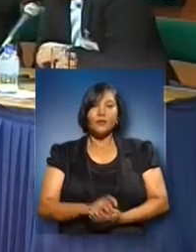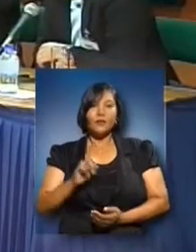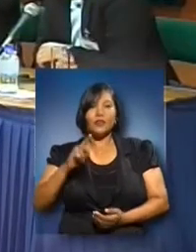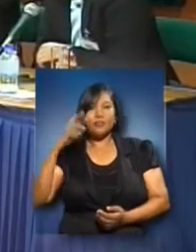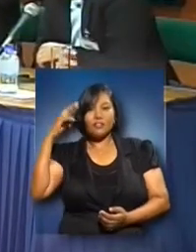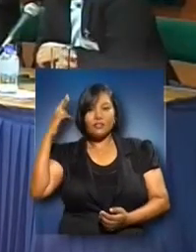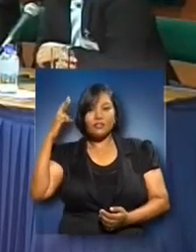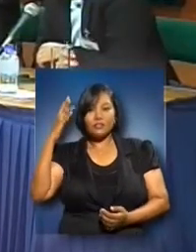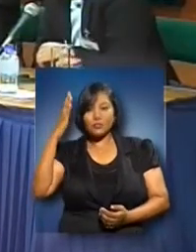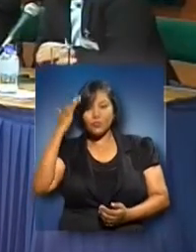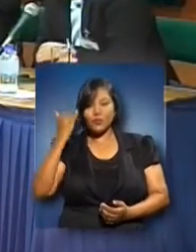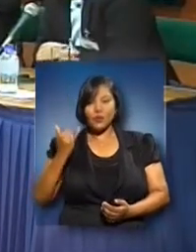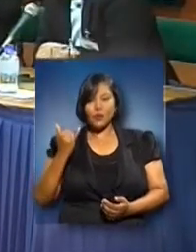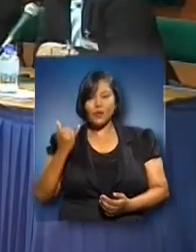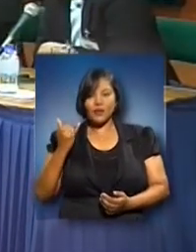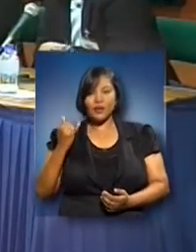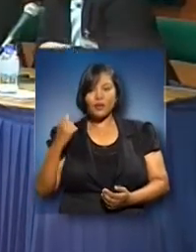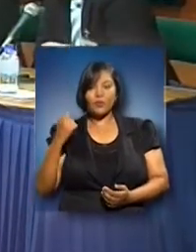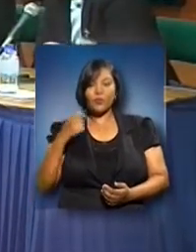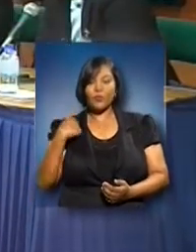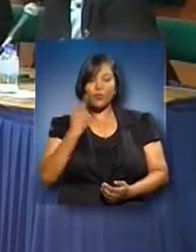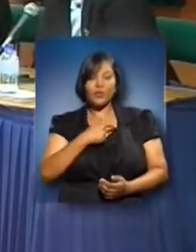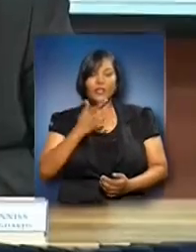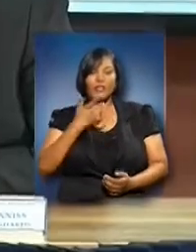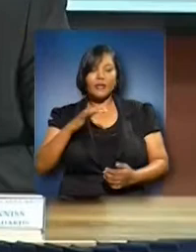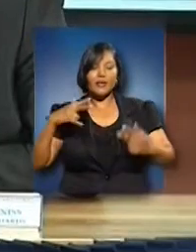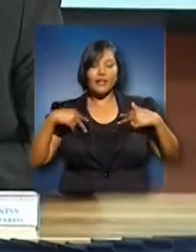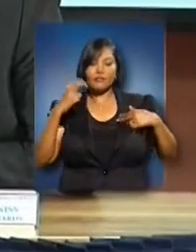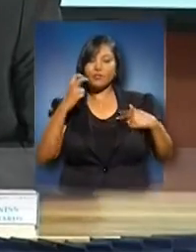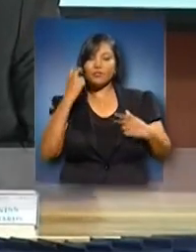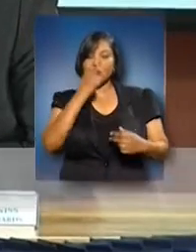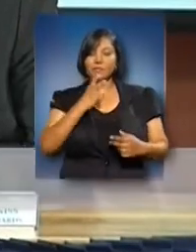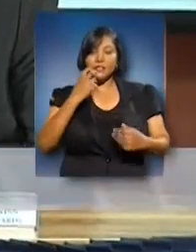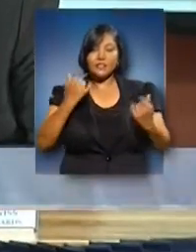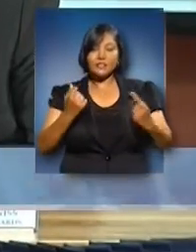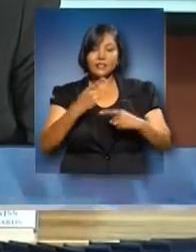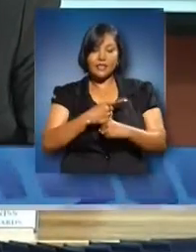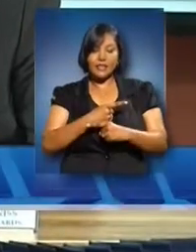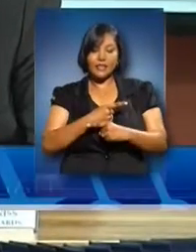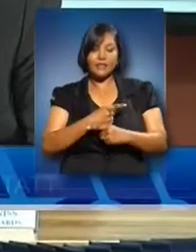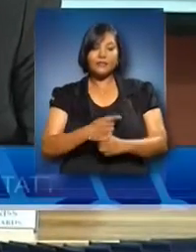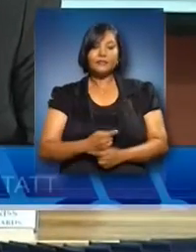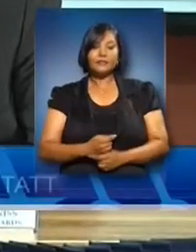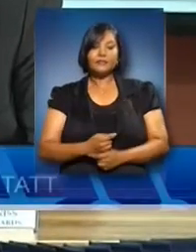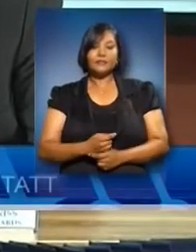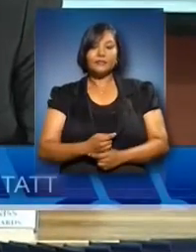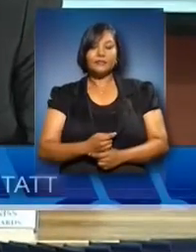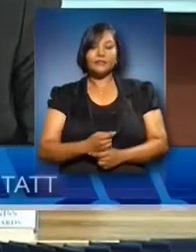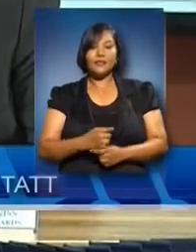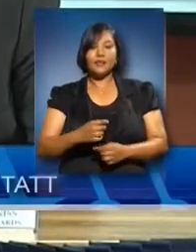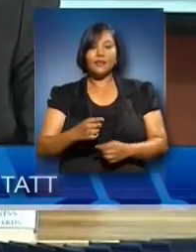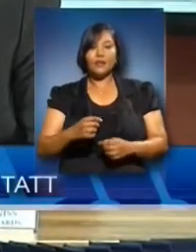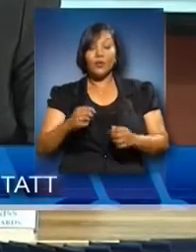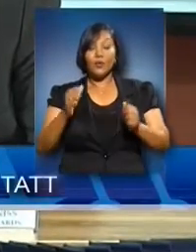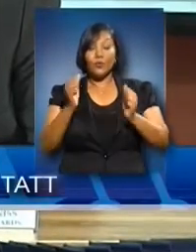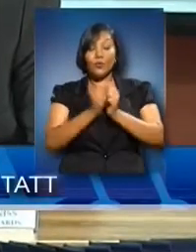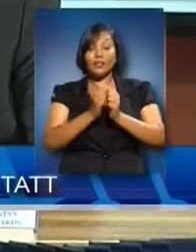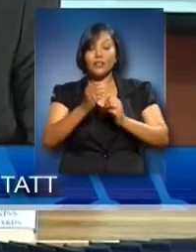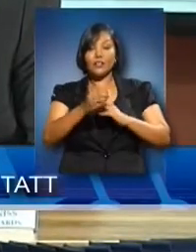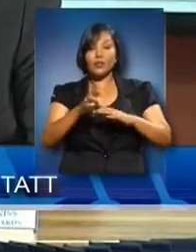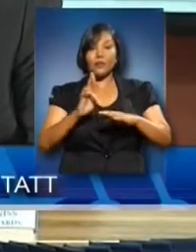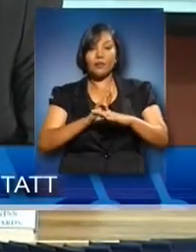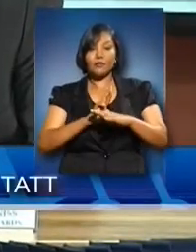one of the reasons why we were lucky to have two speakers is that in the case of the Dominican